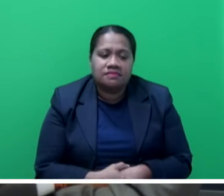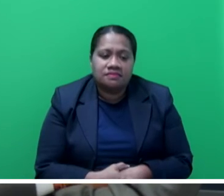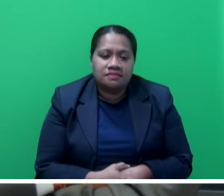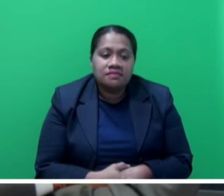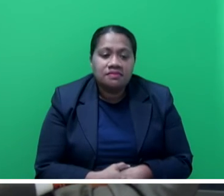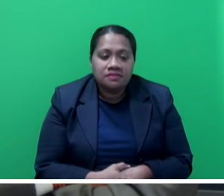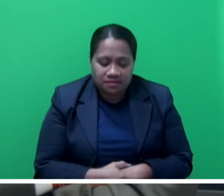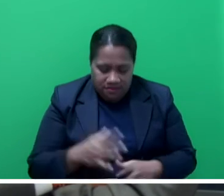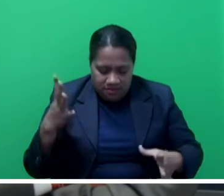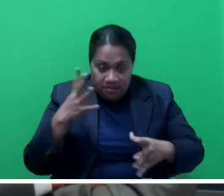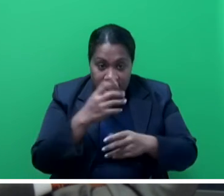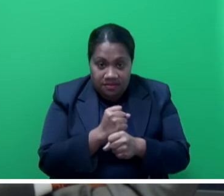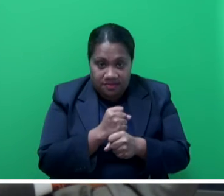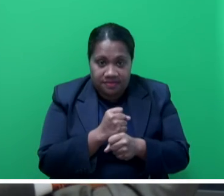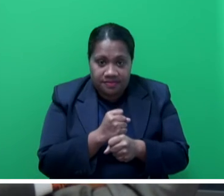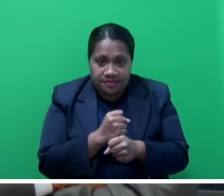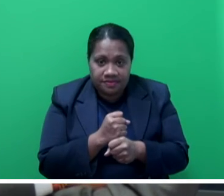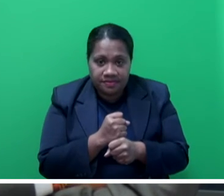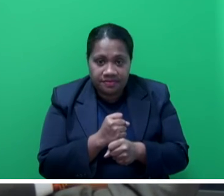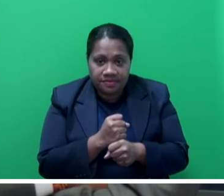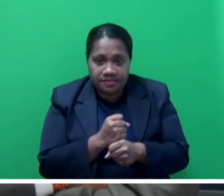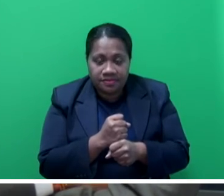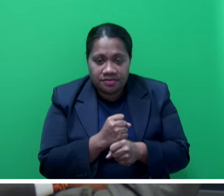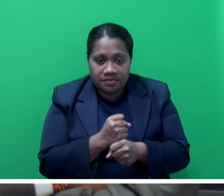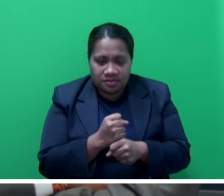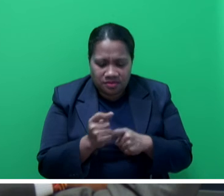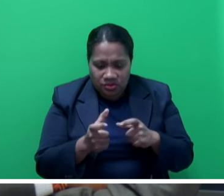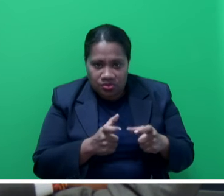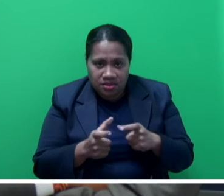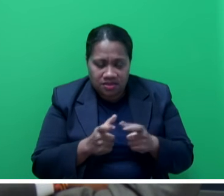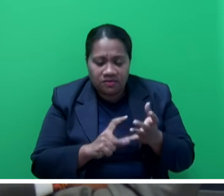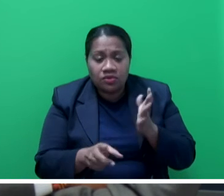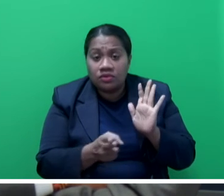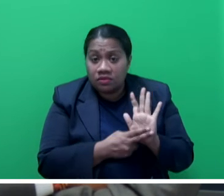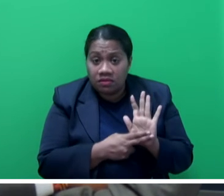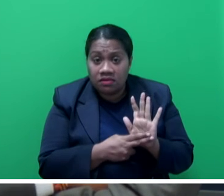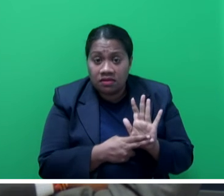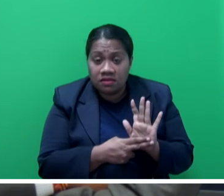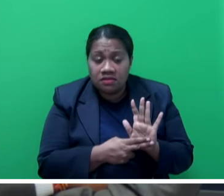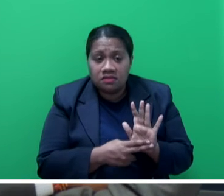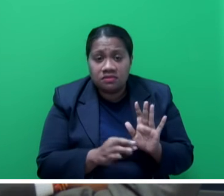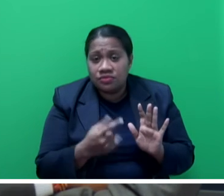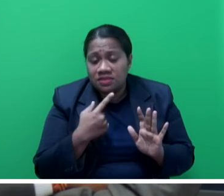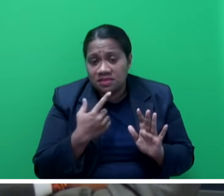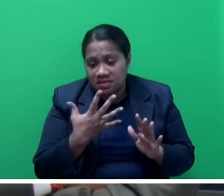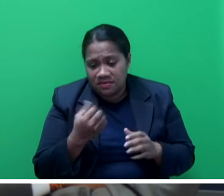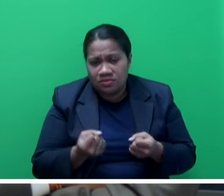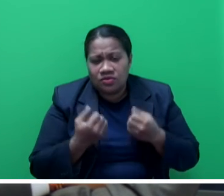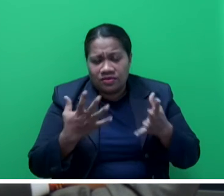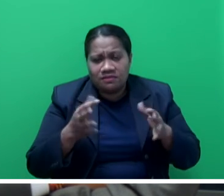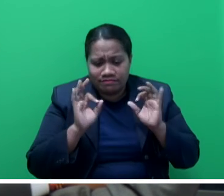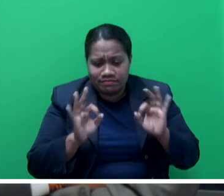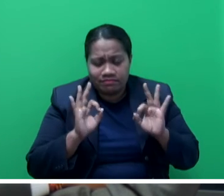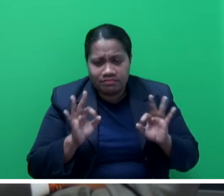To conclude, Honourable Speaker, the resident coordinator for the UN, Mr. Sanaka Samarasinha, provided an excellent perspective of